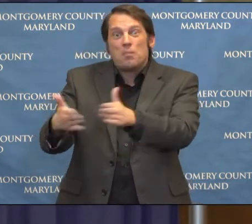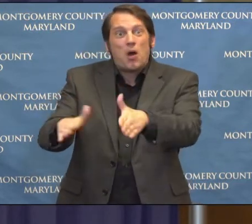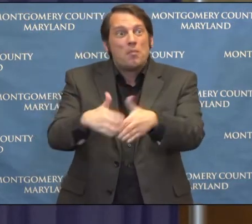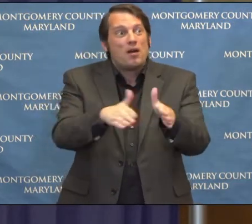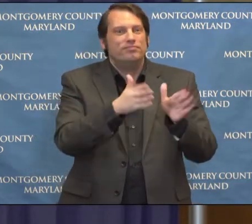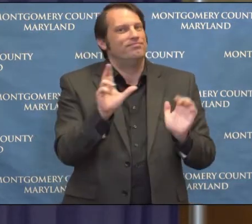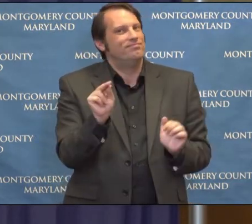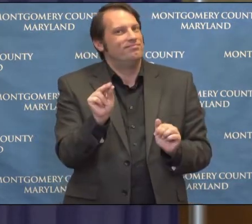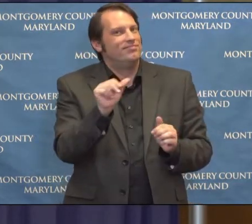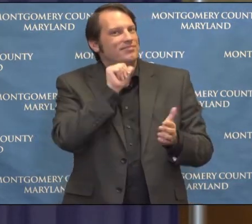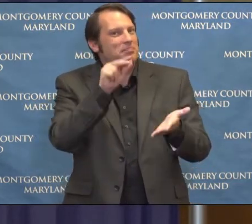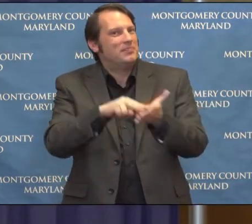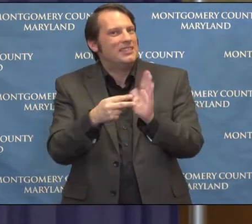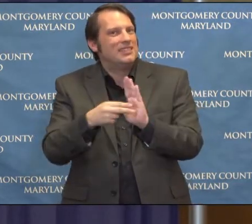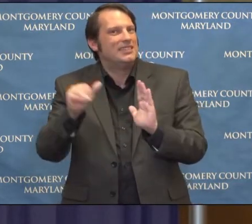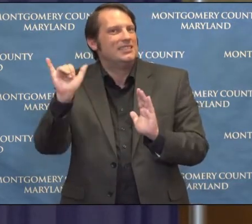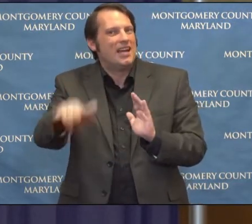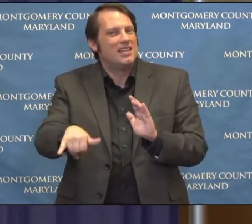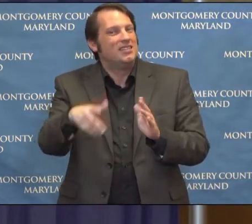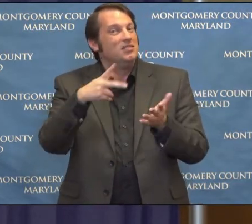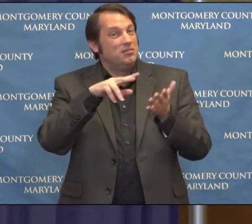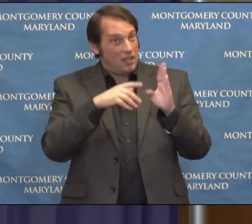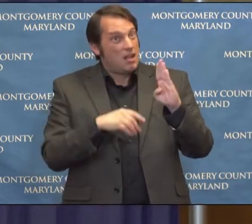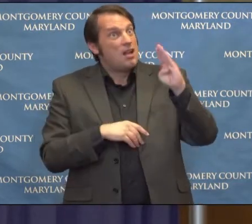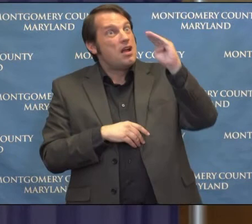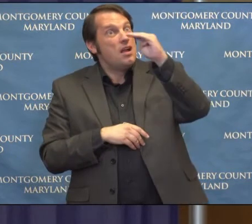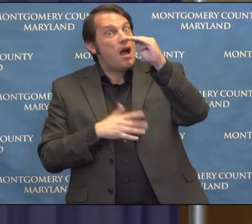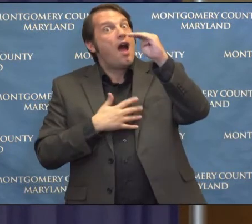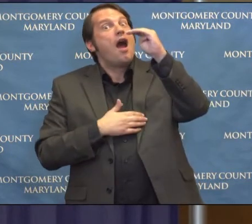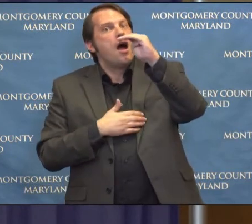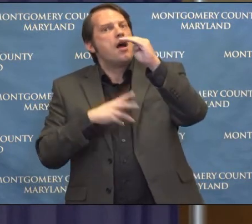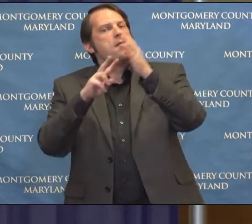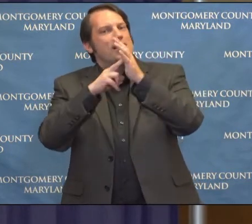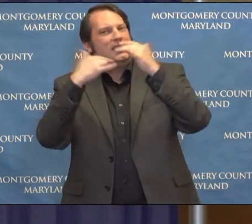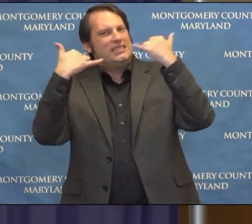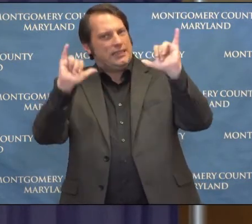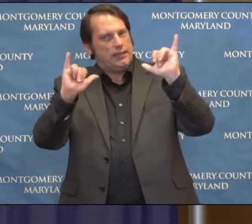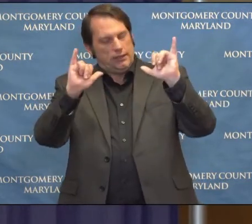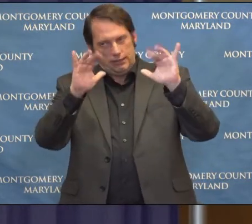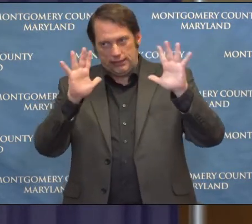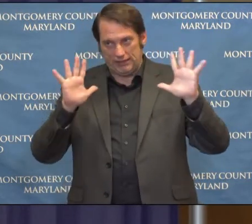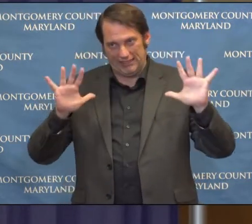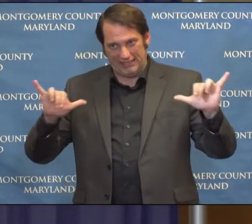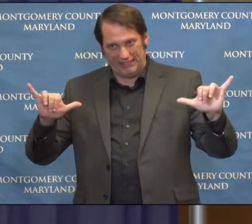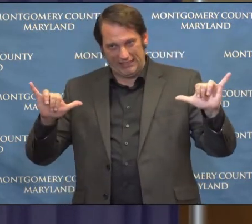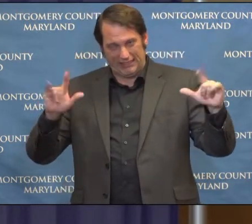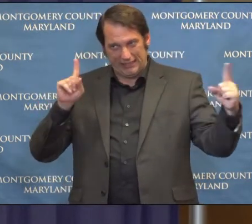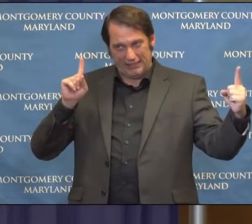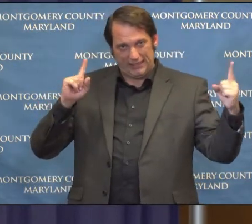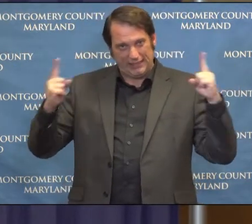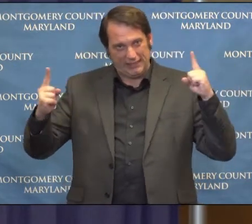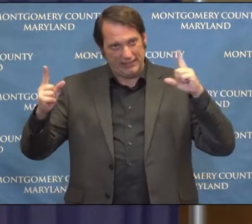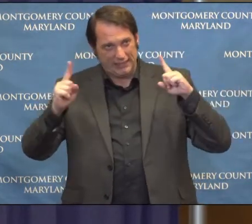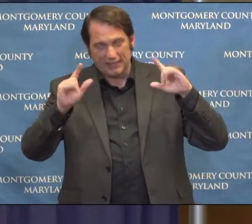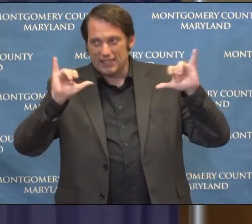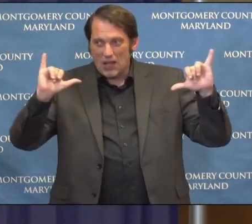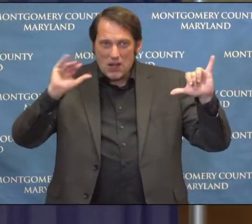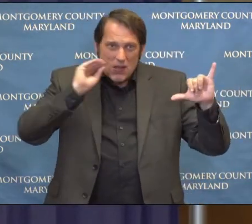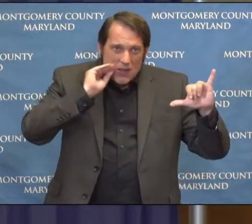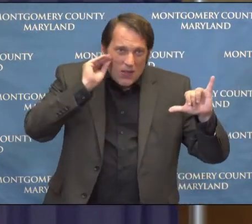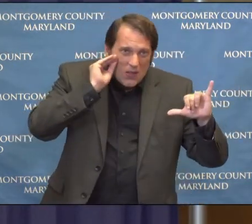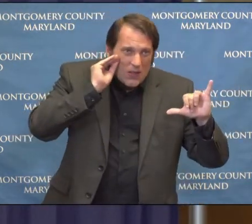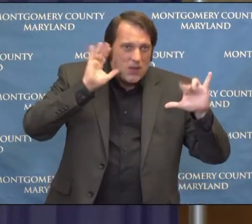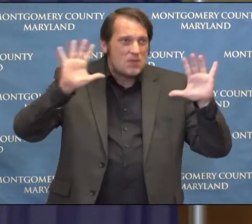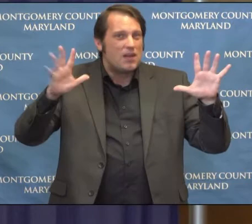to continue to keep those strategies such as social distancing and sheltering in place for some indefinite amount of time